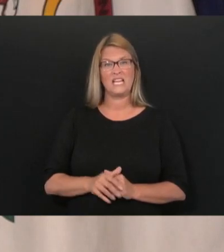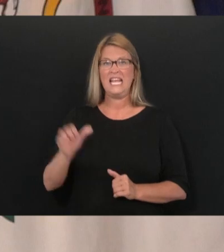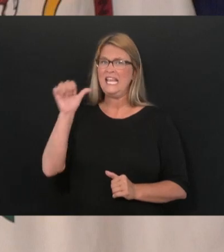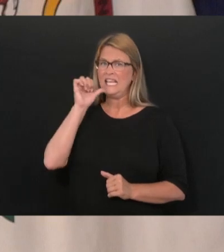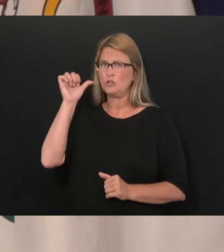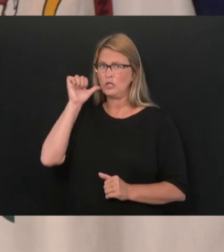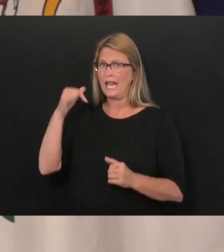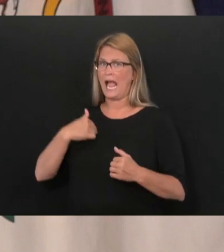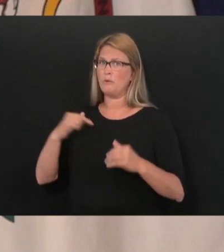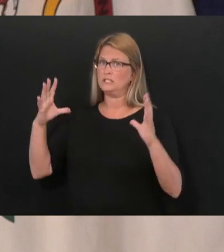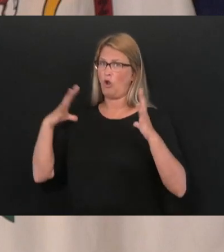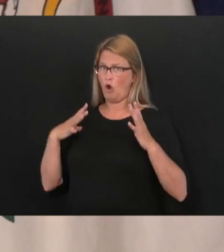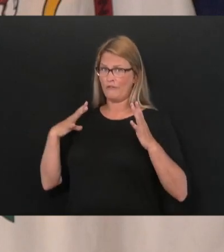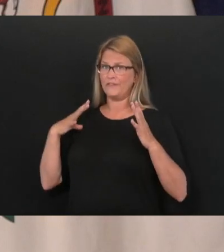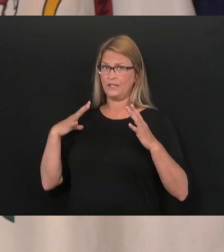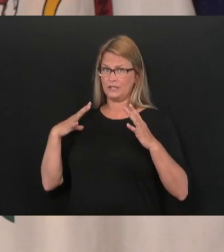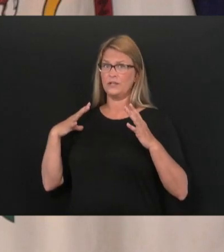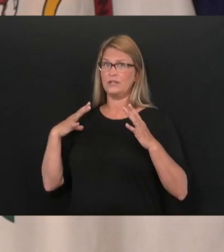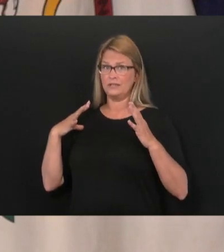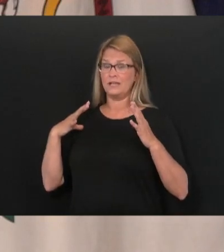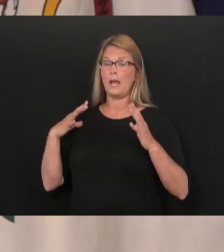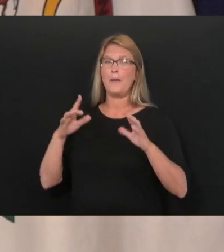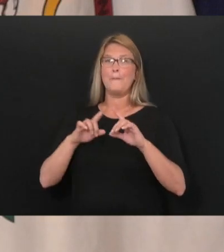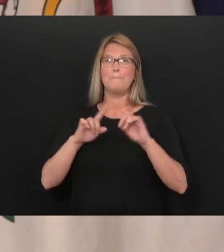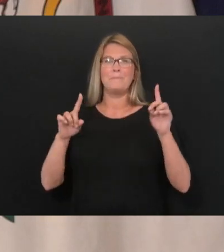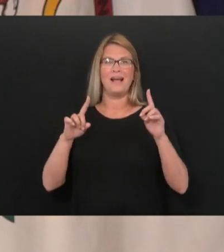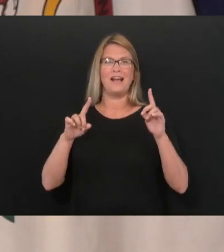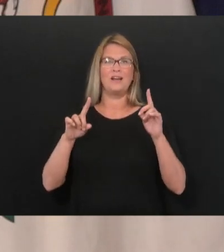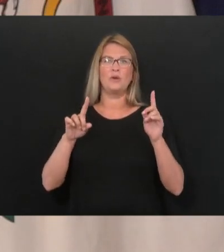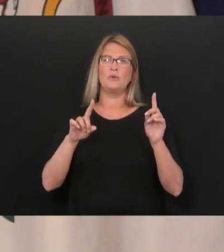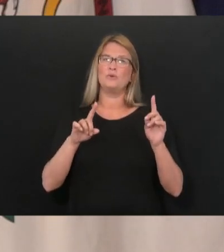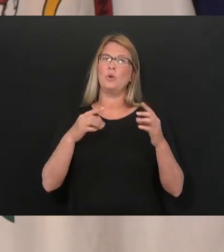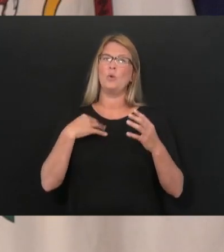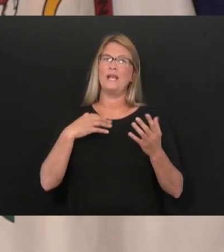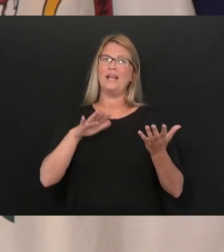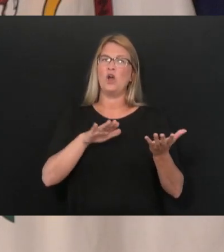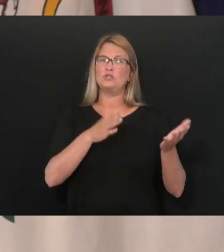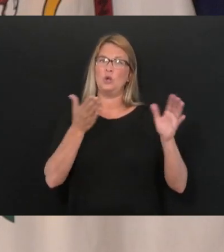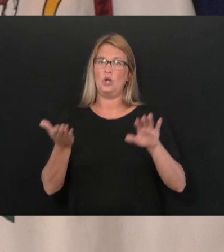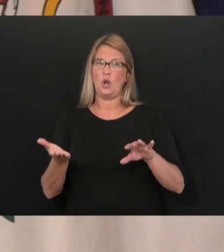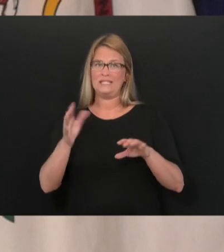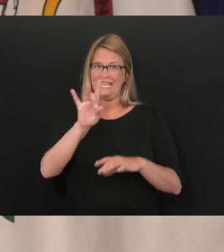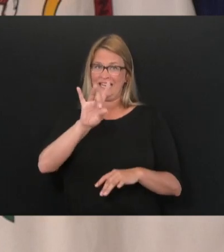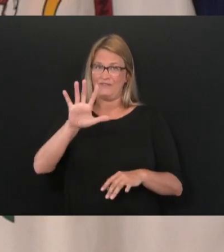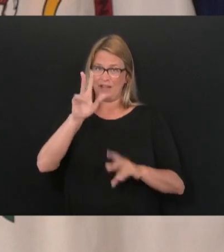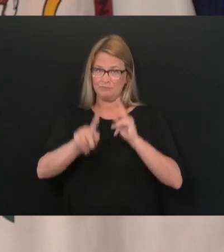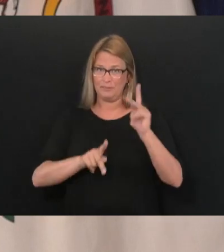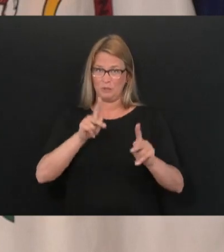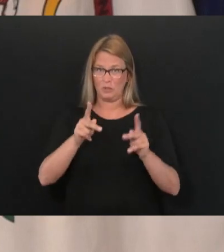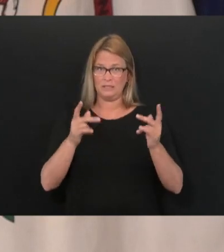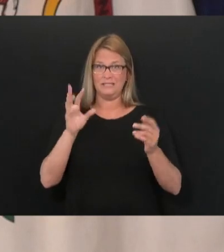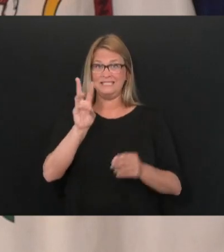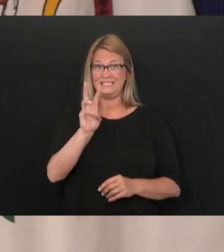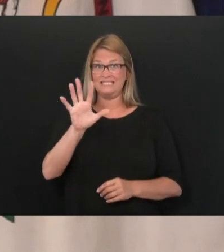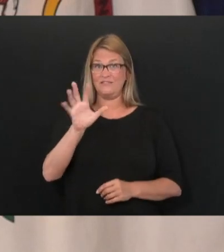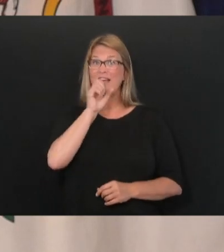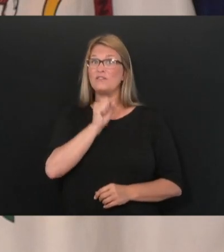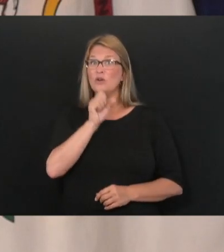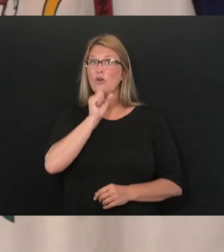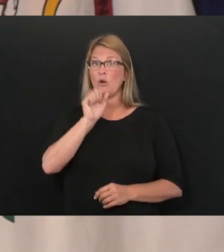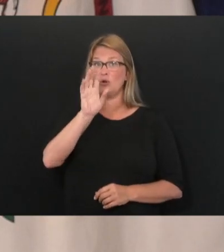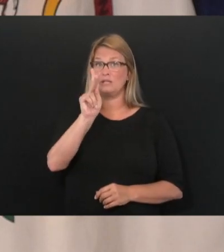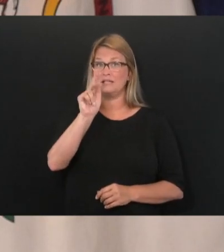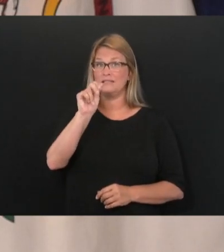off, but we also lost our 85th person, a 65-year-old male from